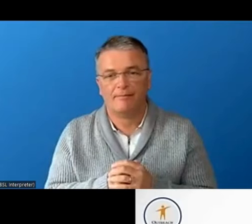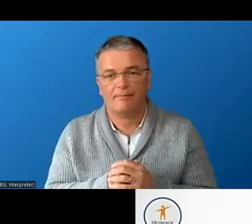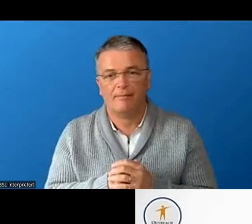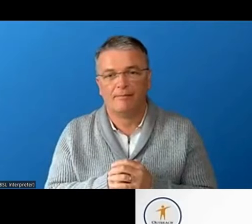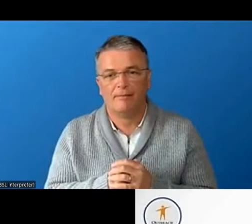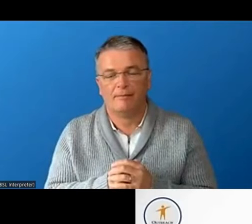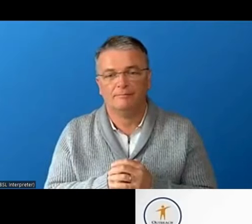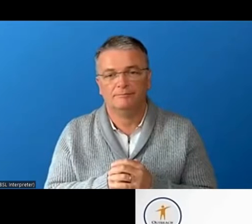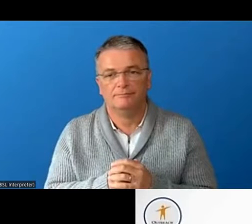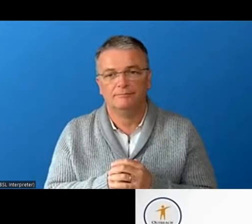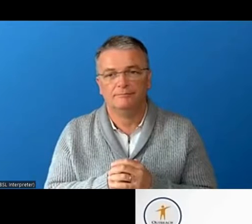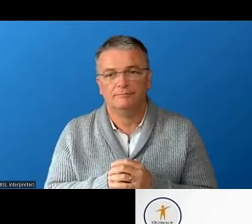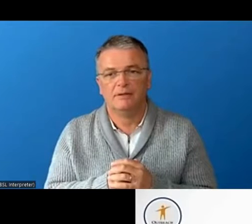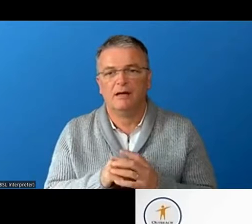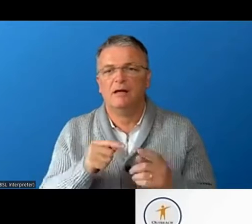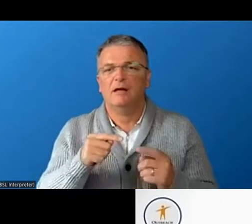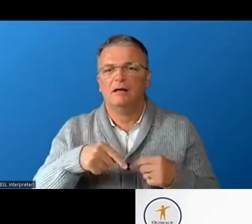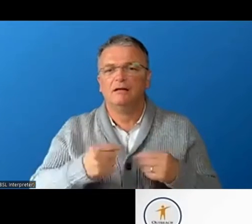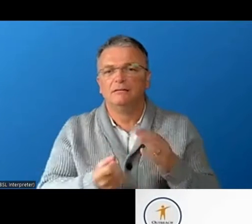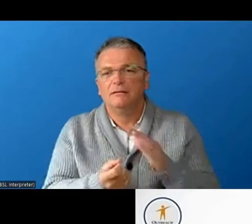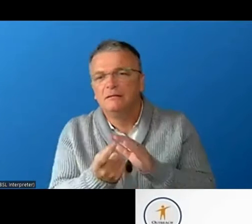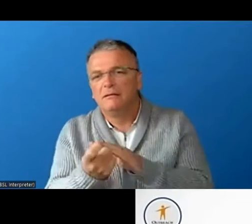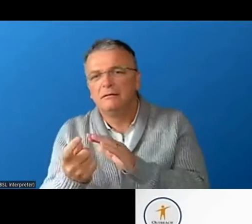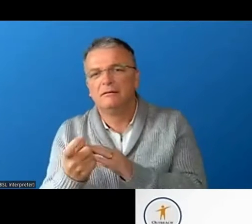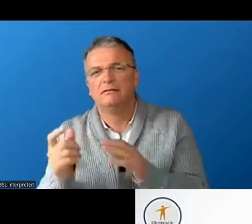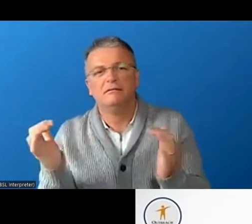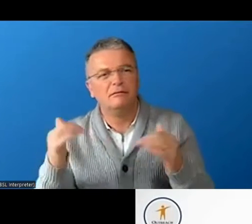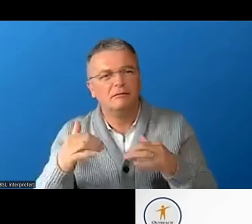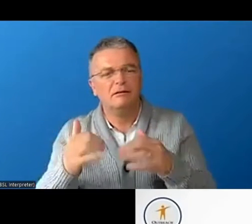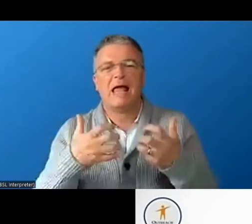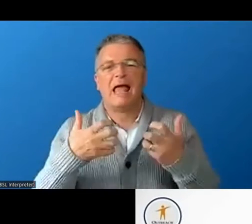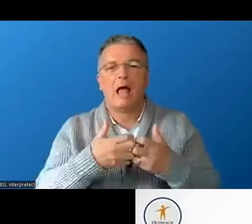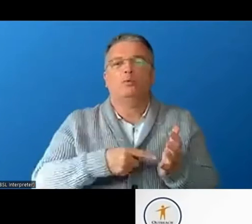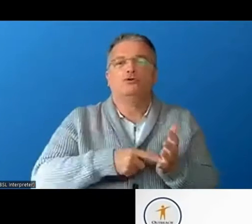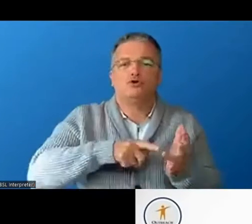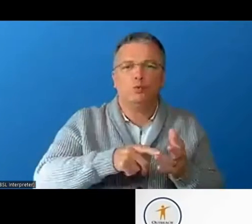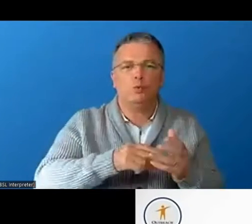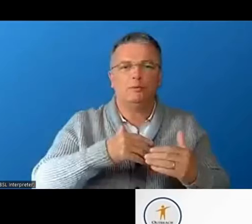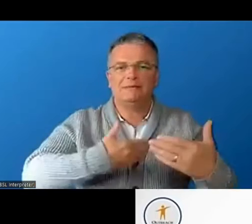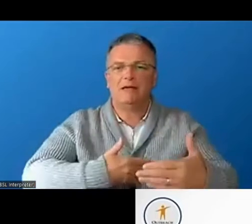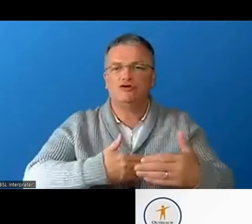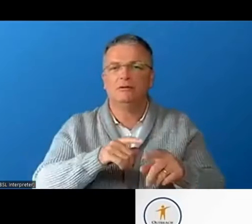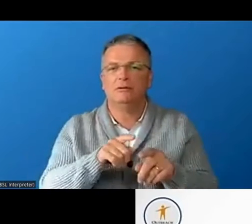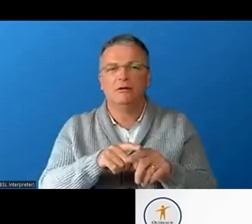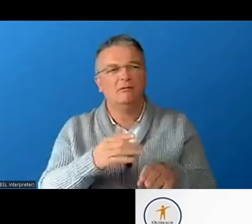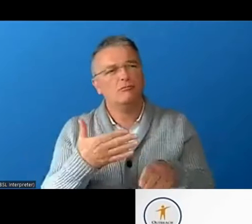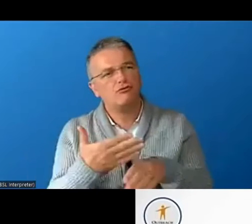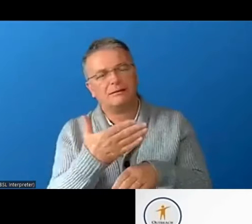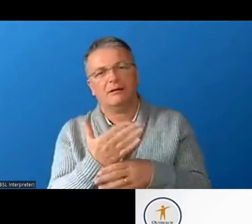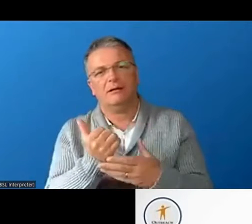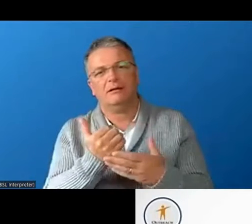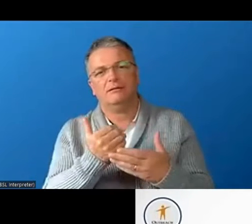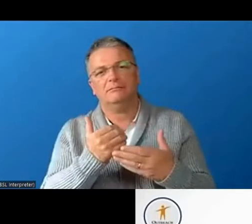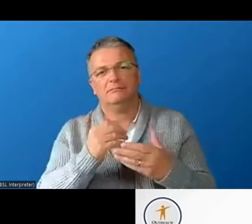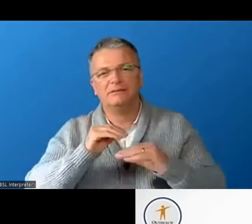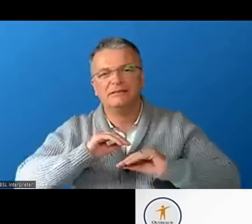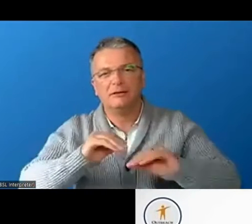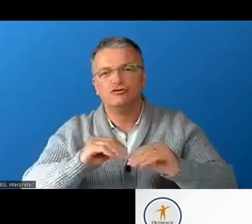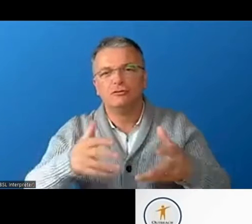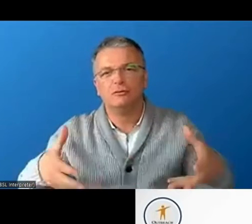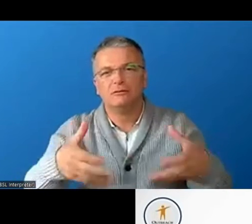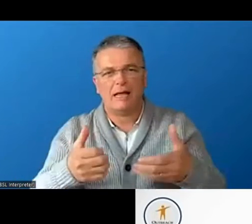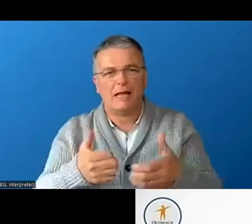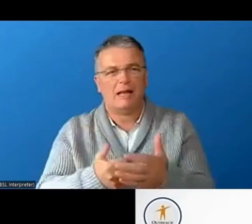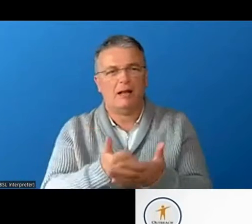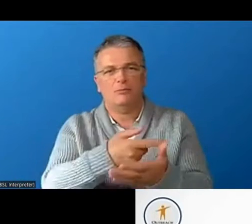And these are intended, this type of kind of how-to session is intended to be a sort of practical session to help you build